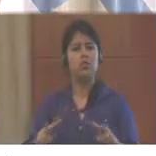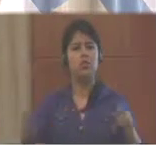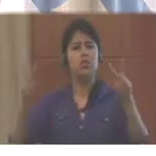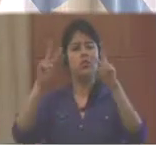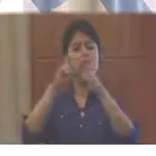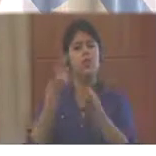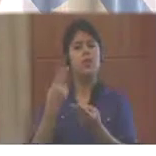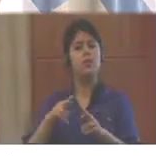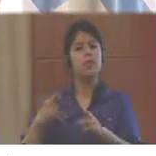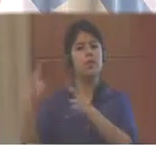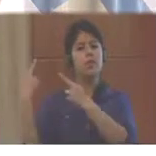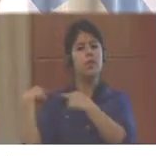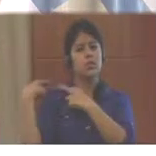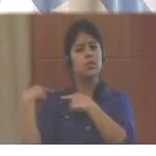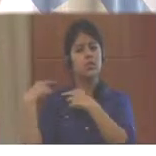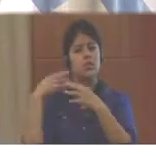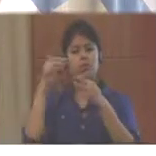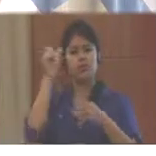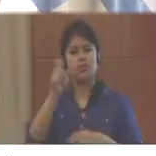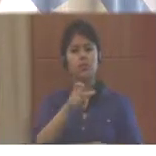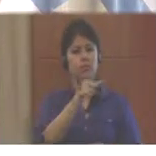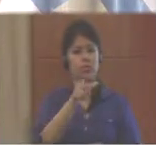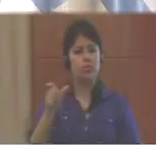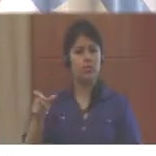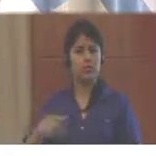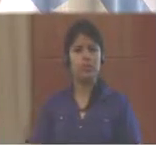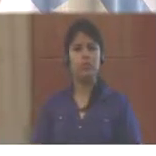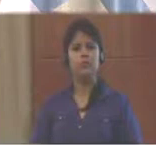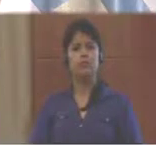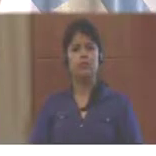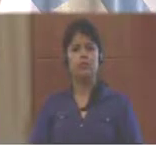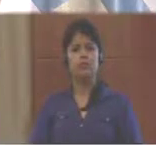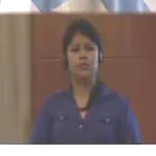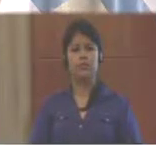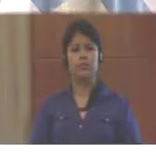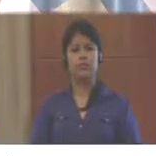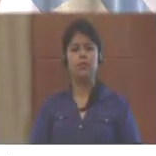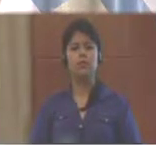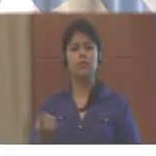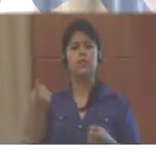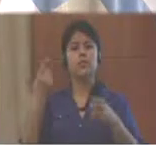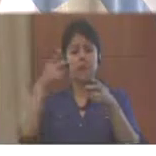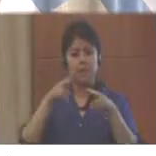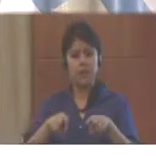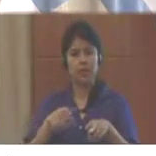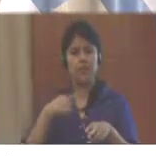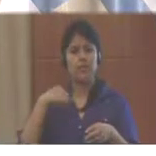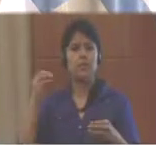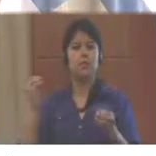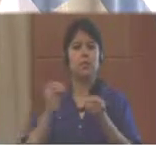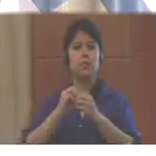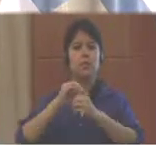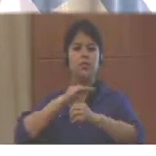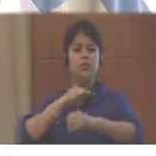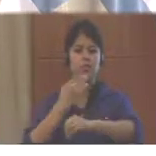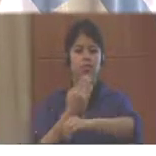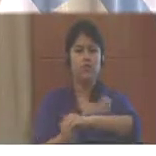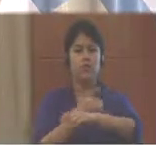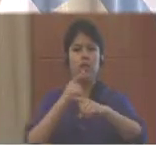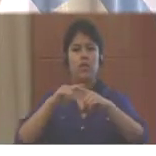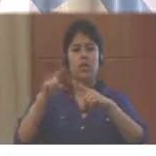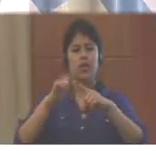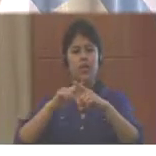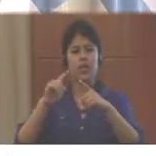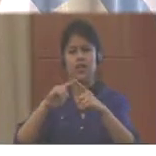that highlight values and citizen responsibility, and to institute